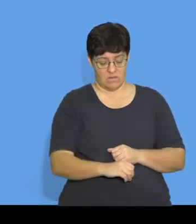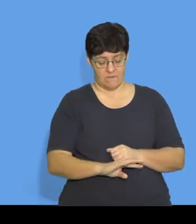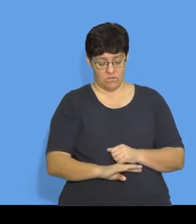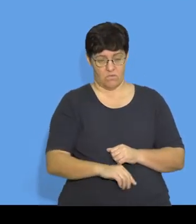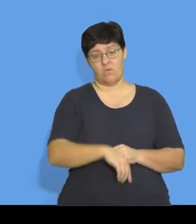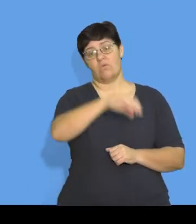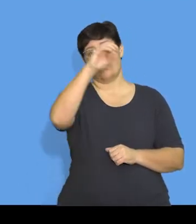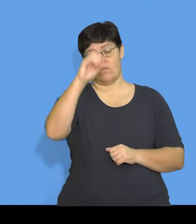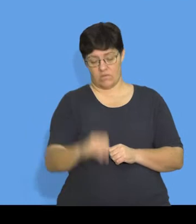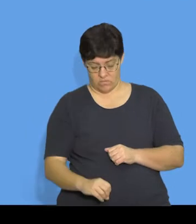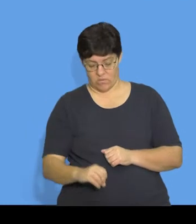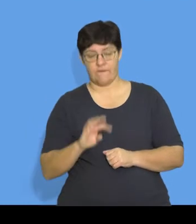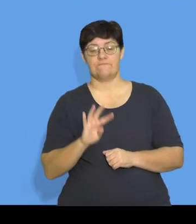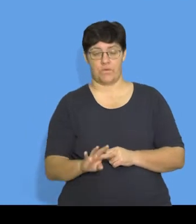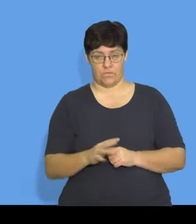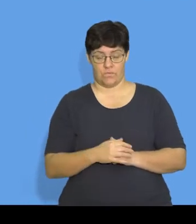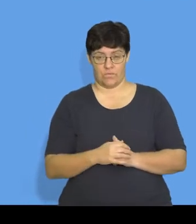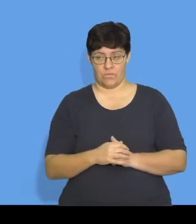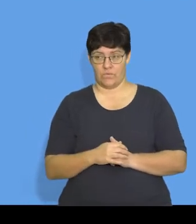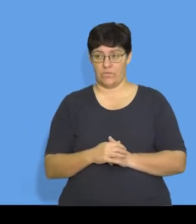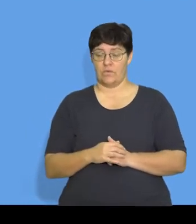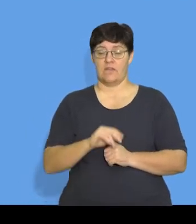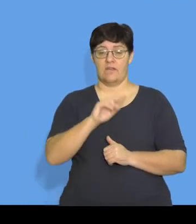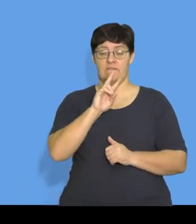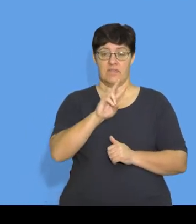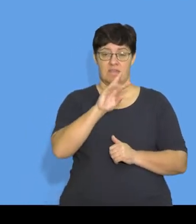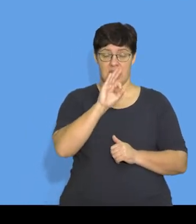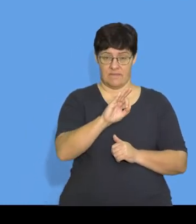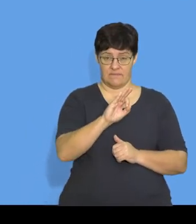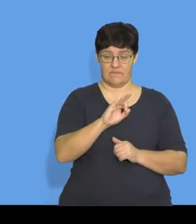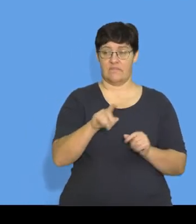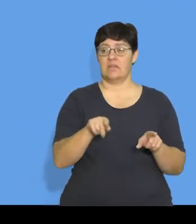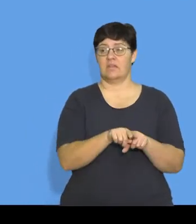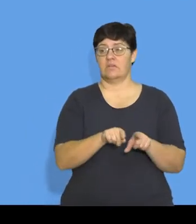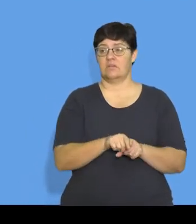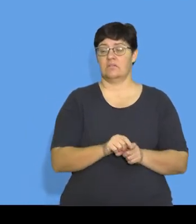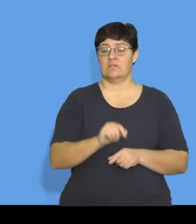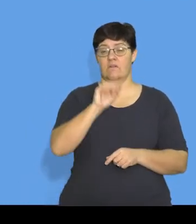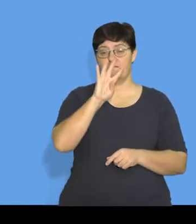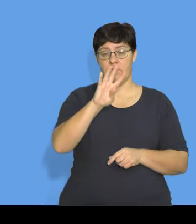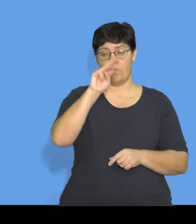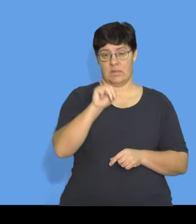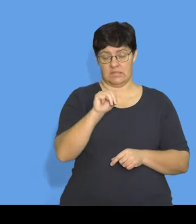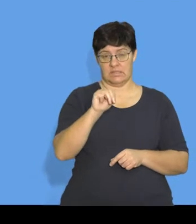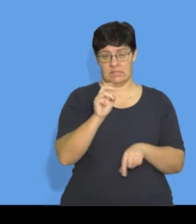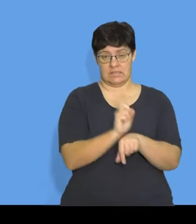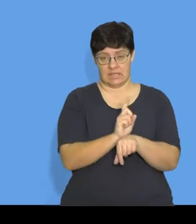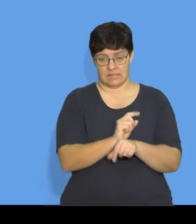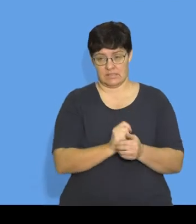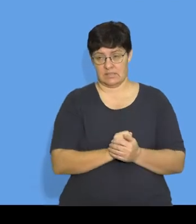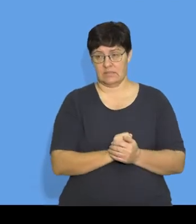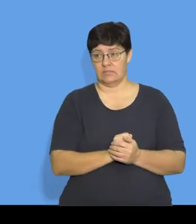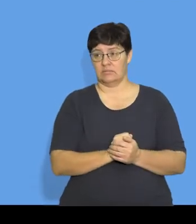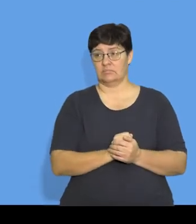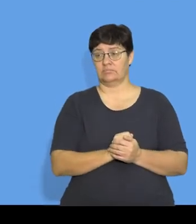at 4. So VF is a positive 4 meters per second. Time taken to hit